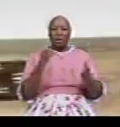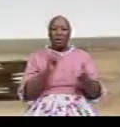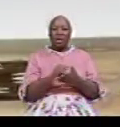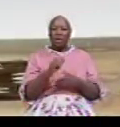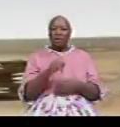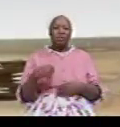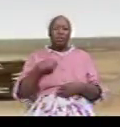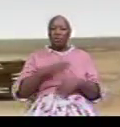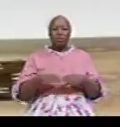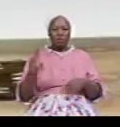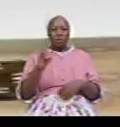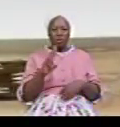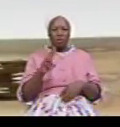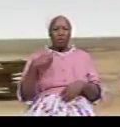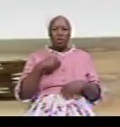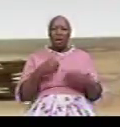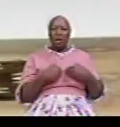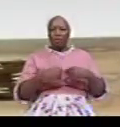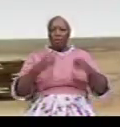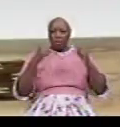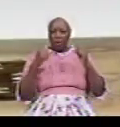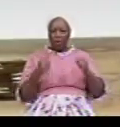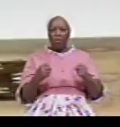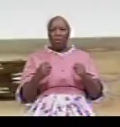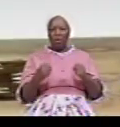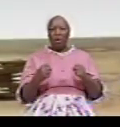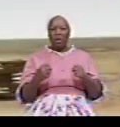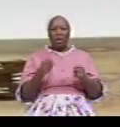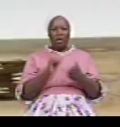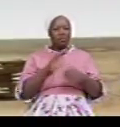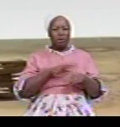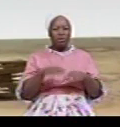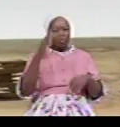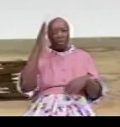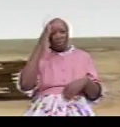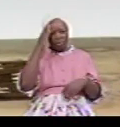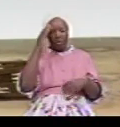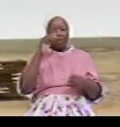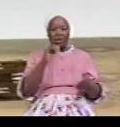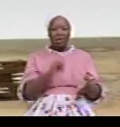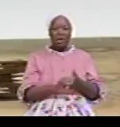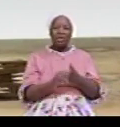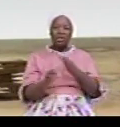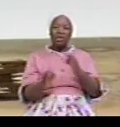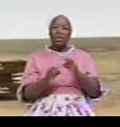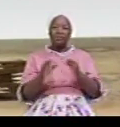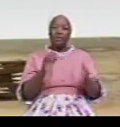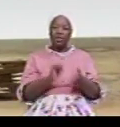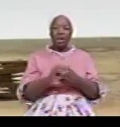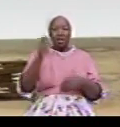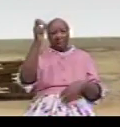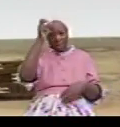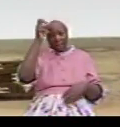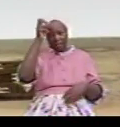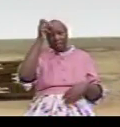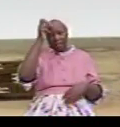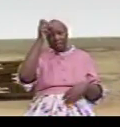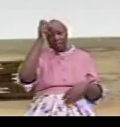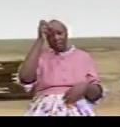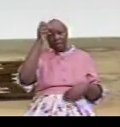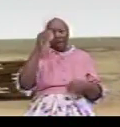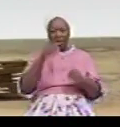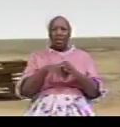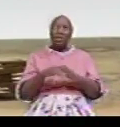unutilized. We have power unknown. That if that devil in his